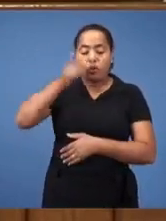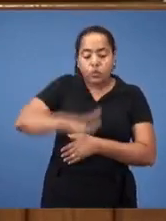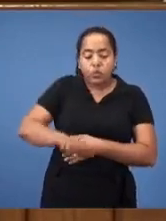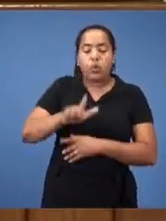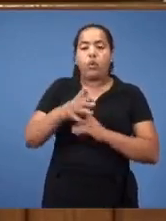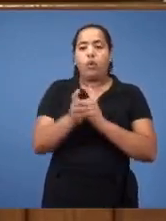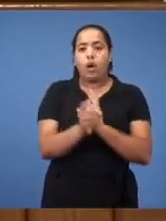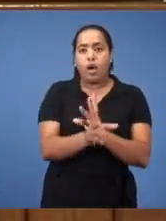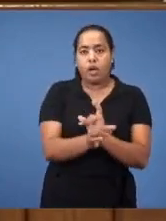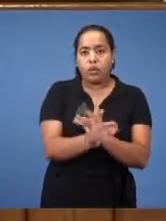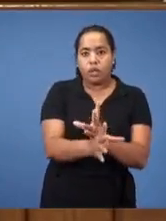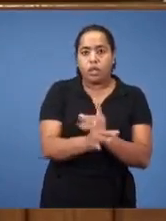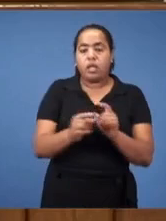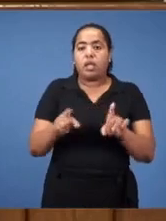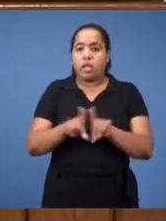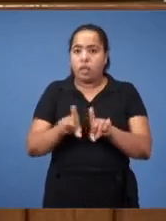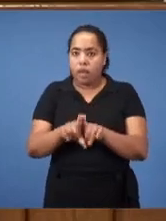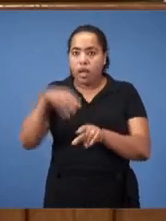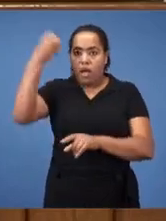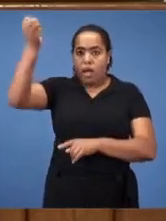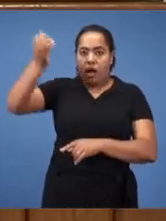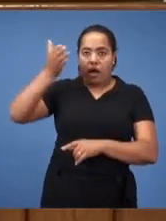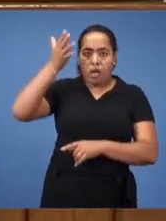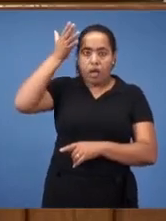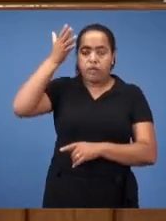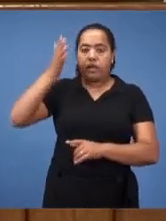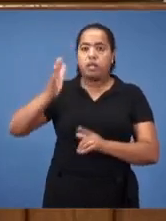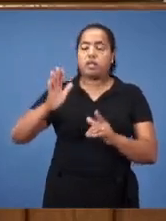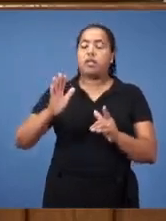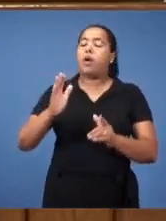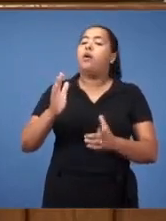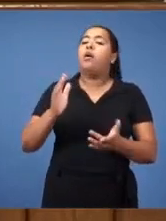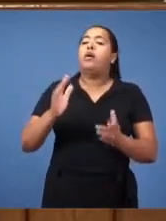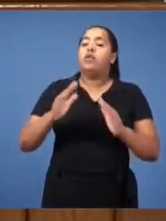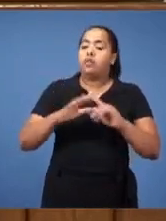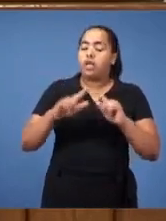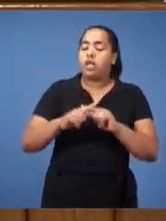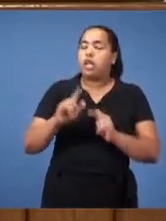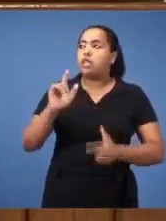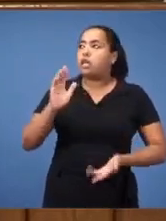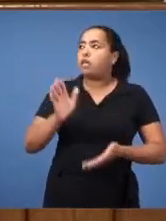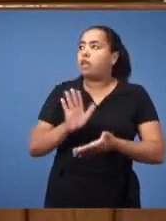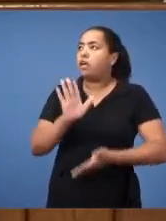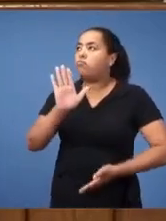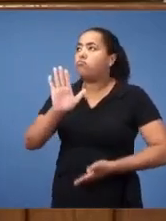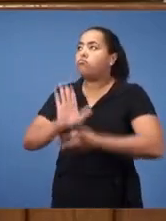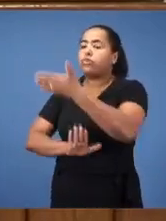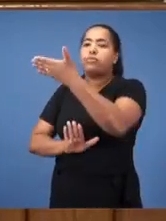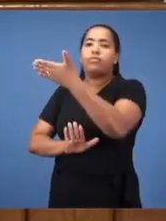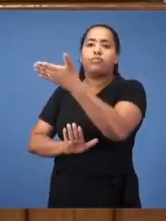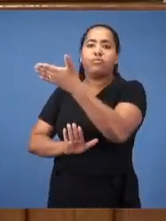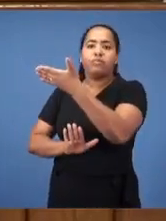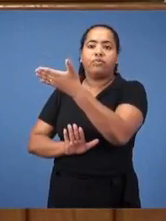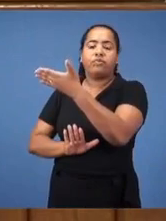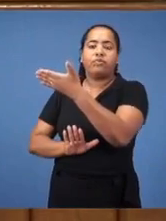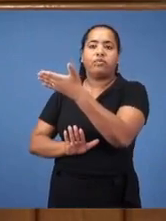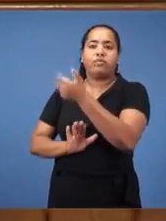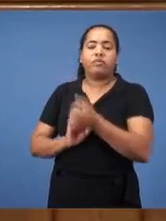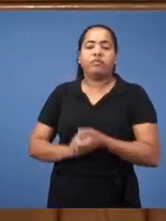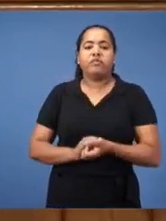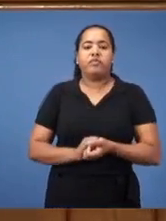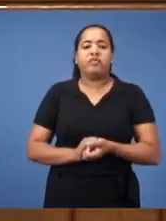once again, the doctrine. The revelation now for the church is departing. Was not